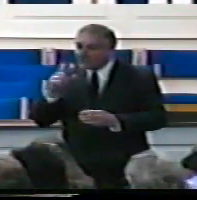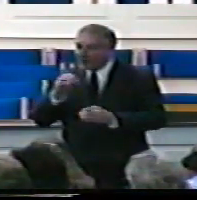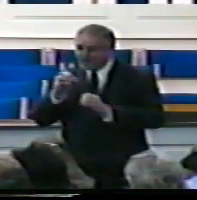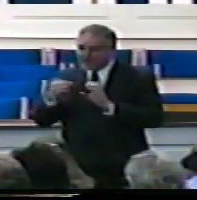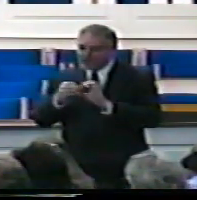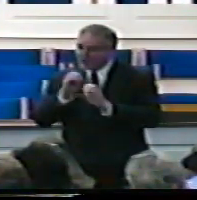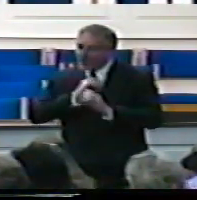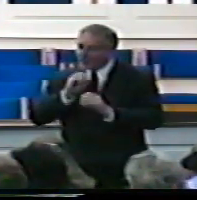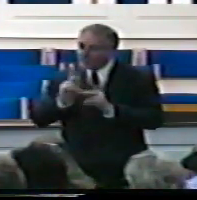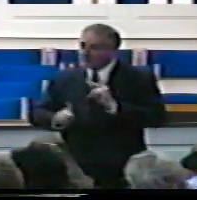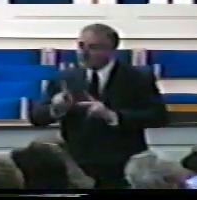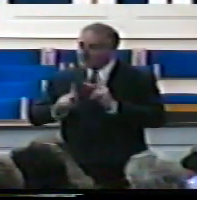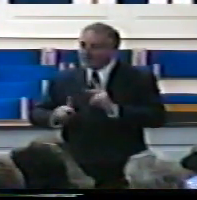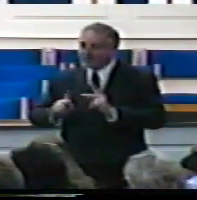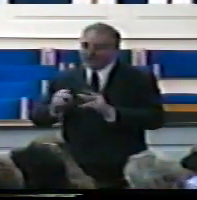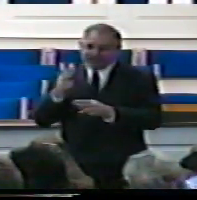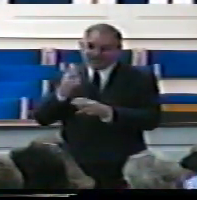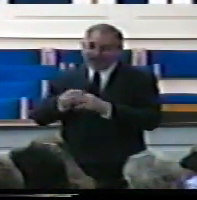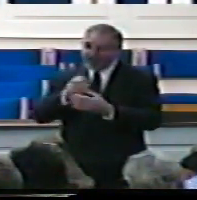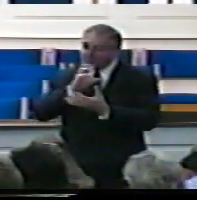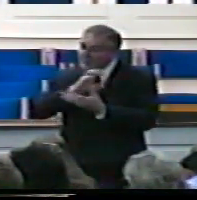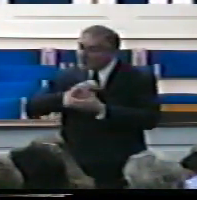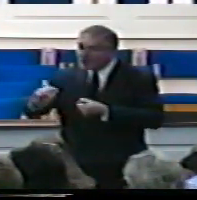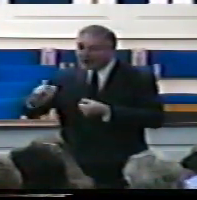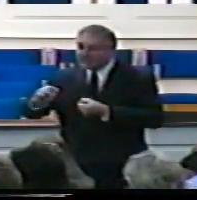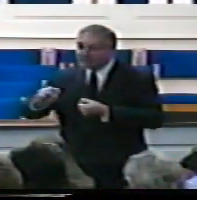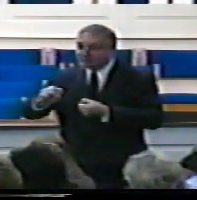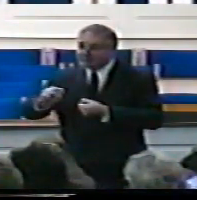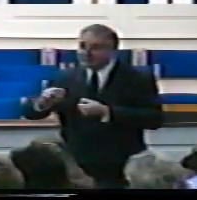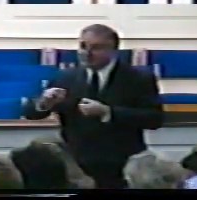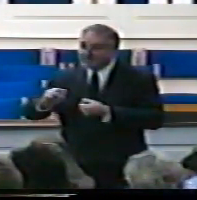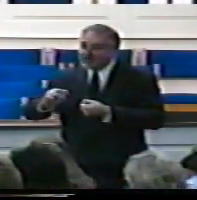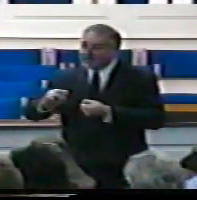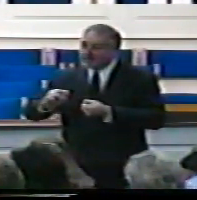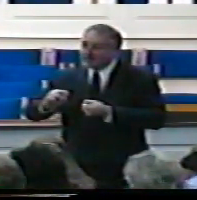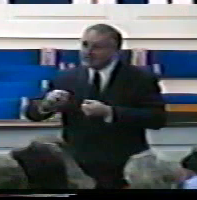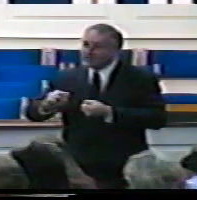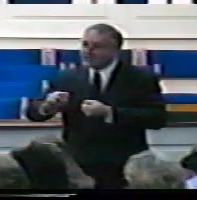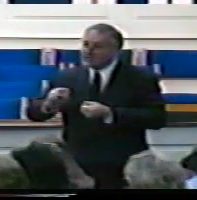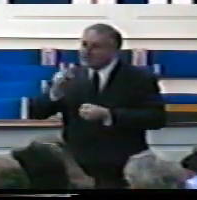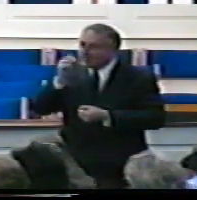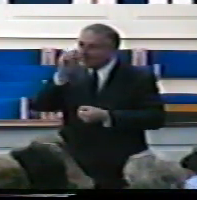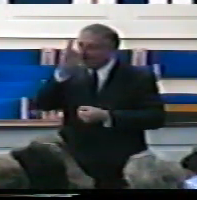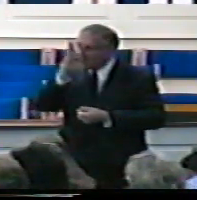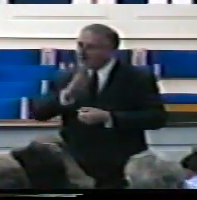Is that what it says? Wow! Do you understand that?